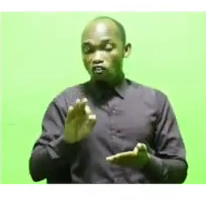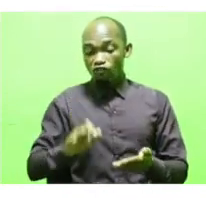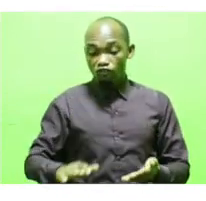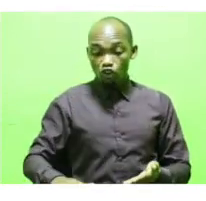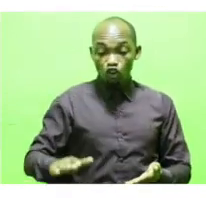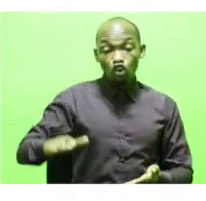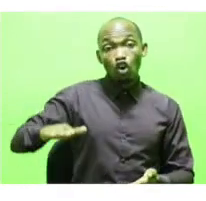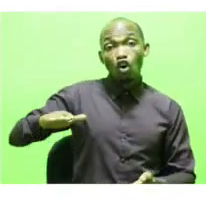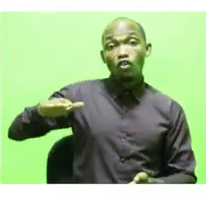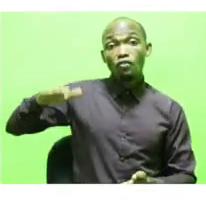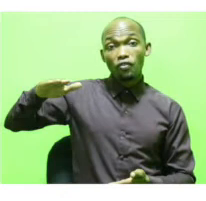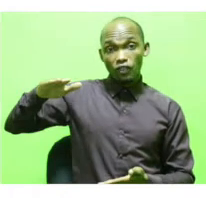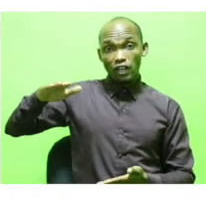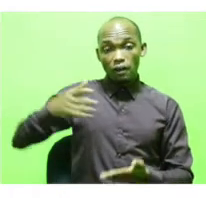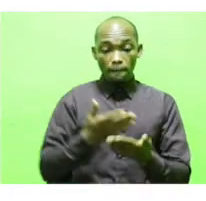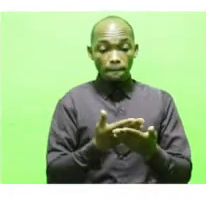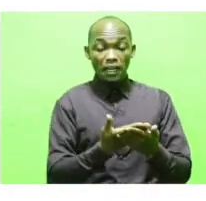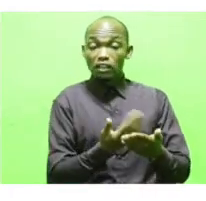of cells